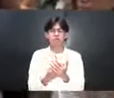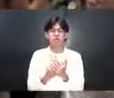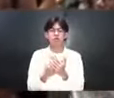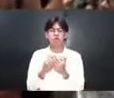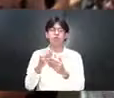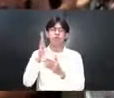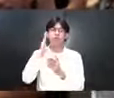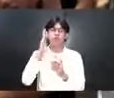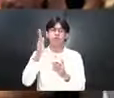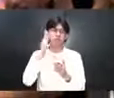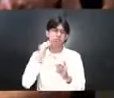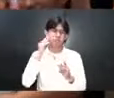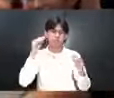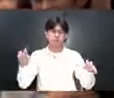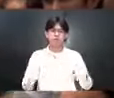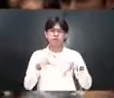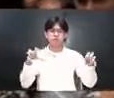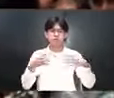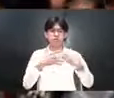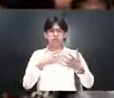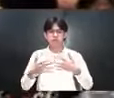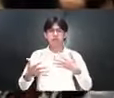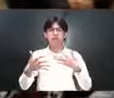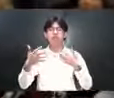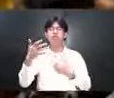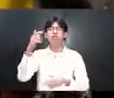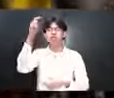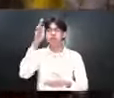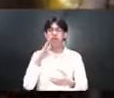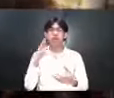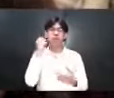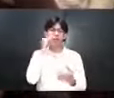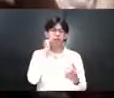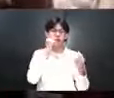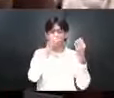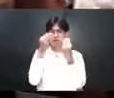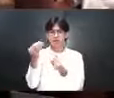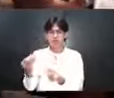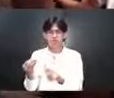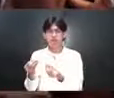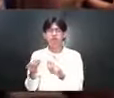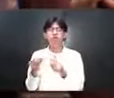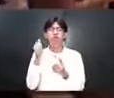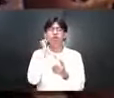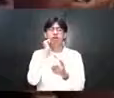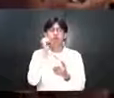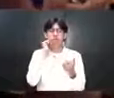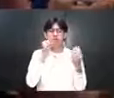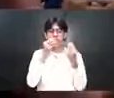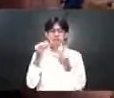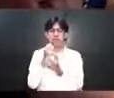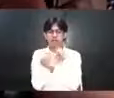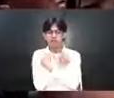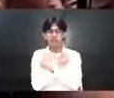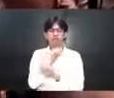through. Always be with them. Always let love thrive in their lives.